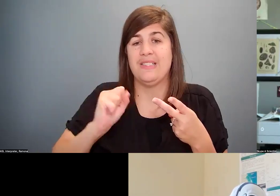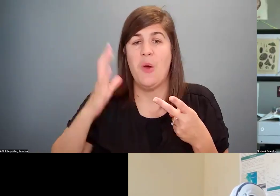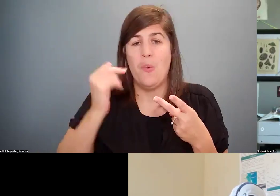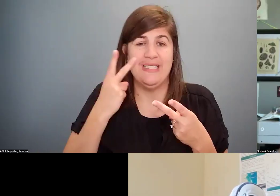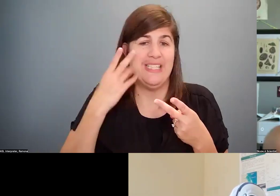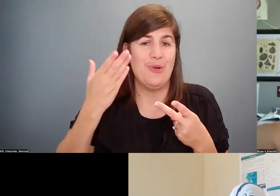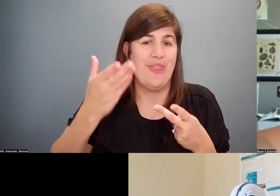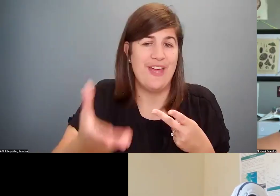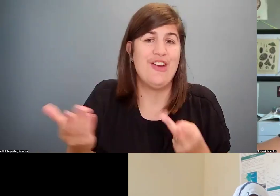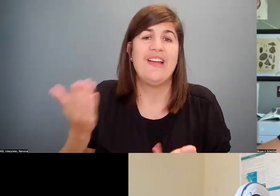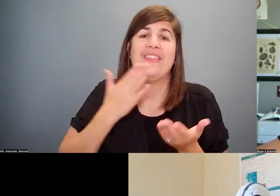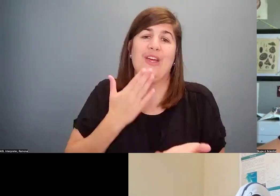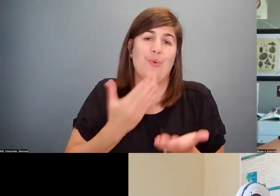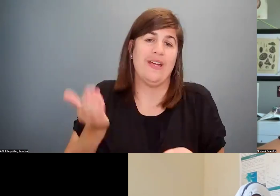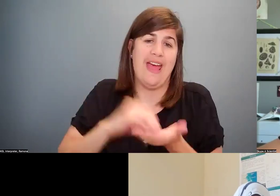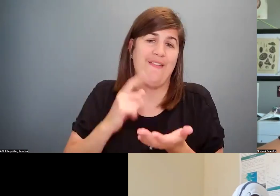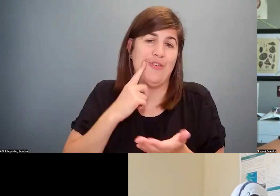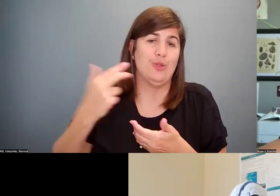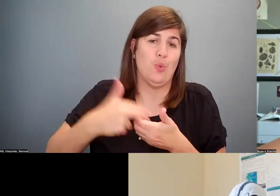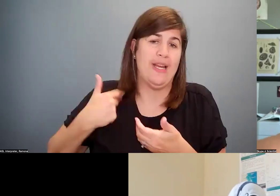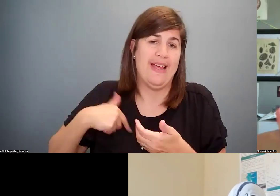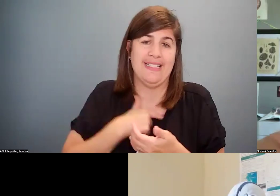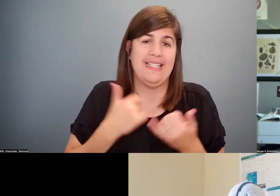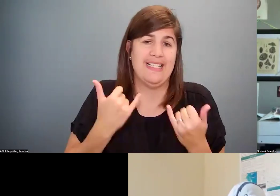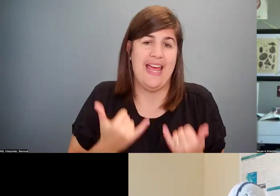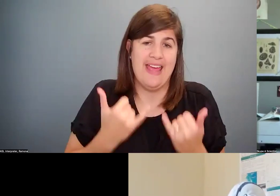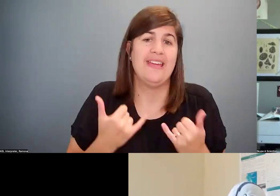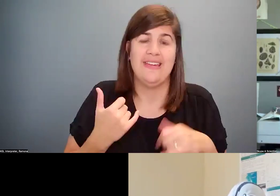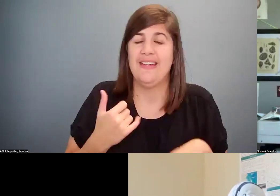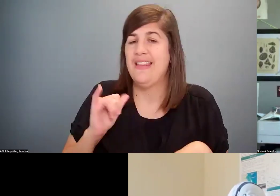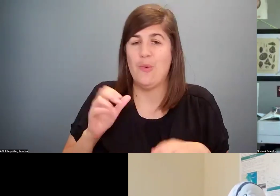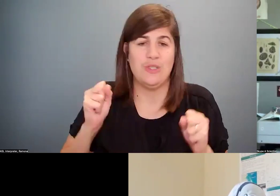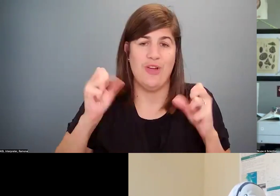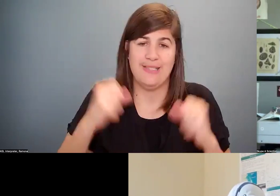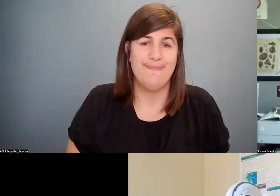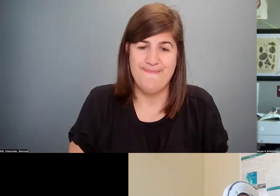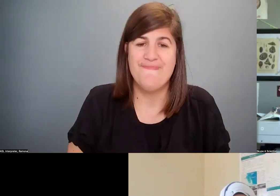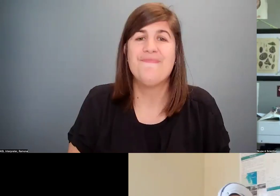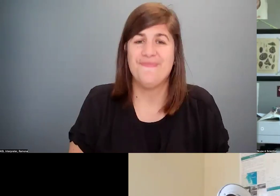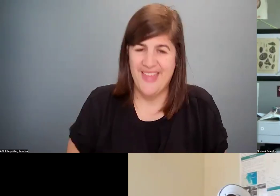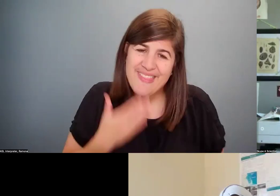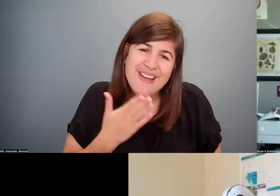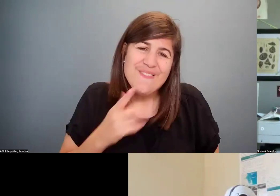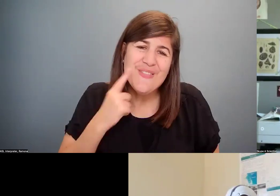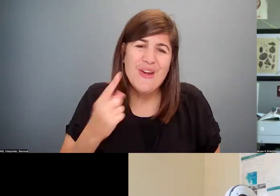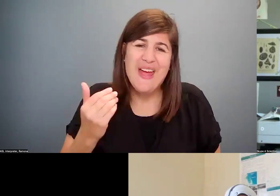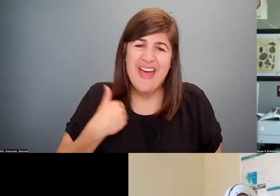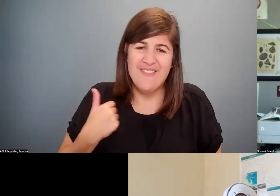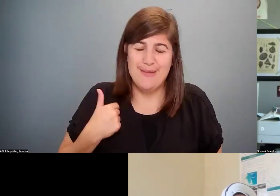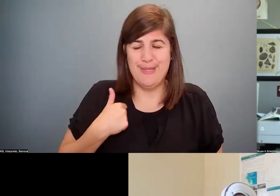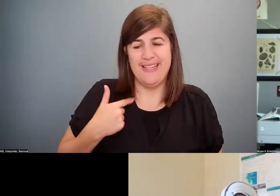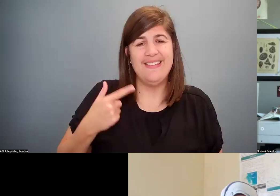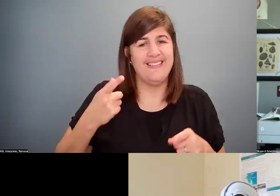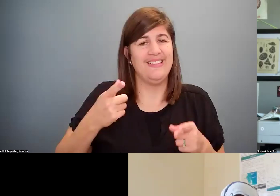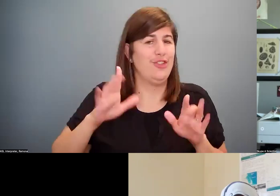there. Thank you again for joining us today. And man, that was awesome. Thank you for having me, and thank you for all of your